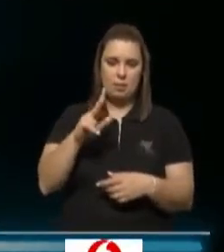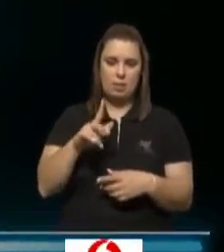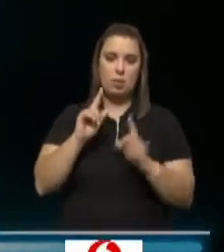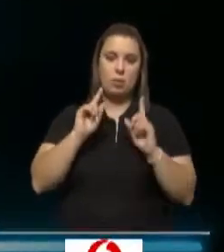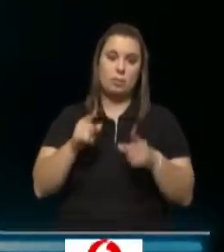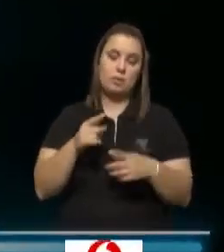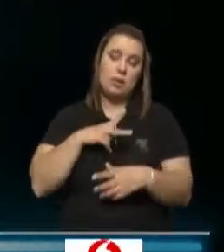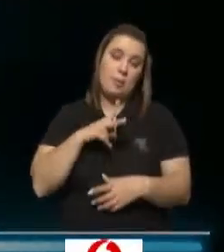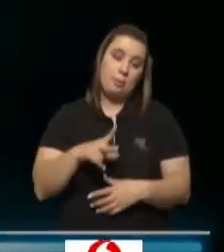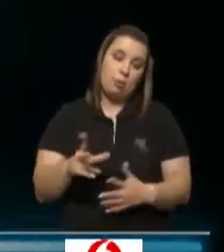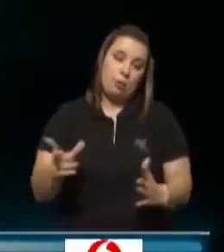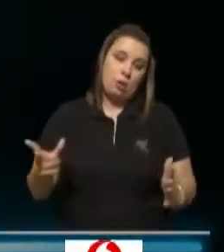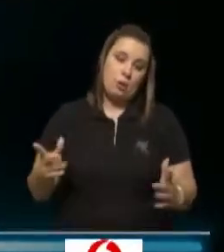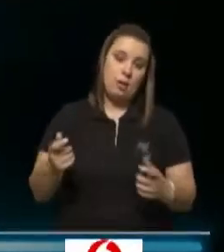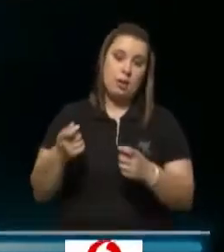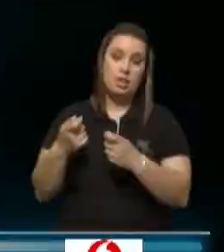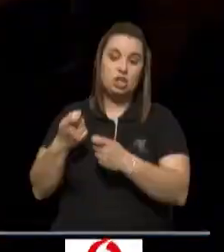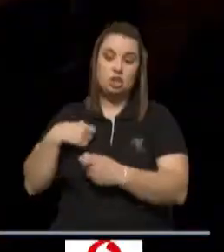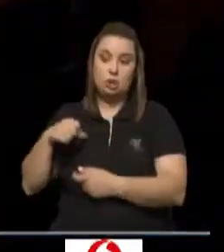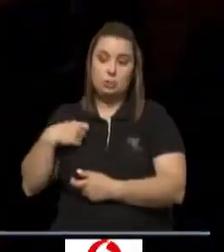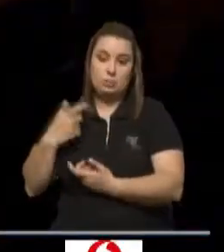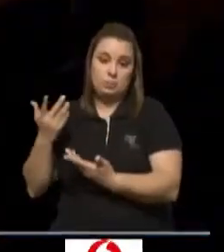in this respect.